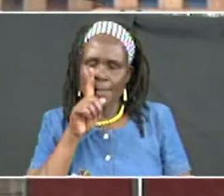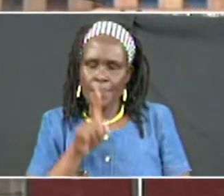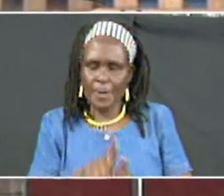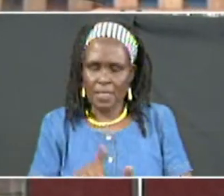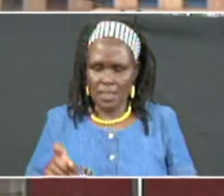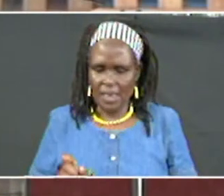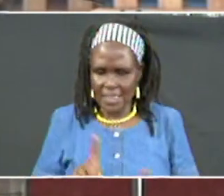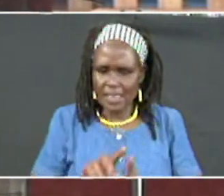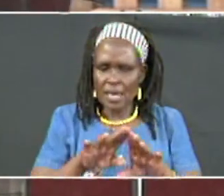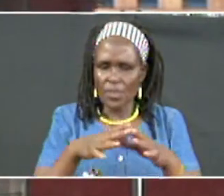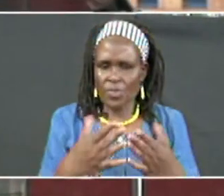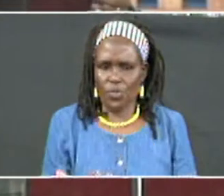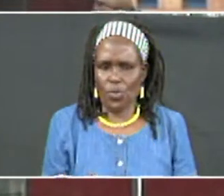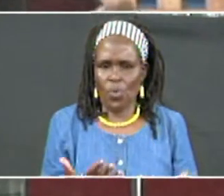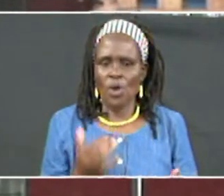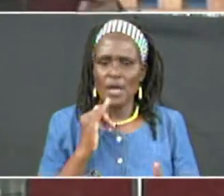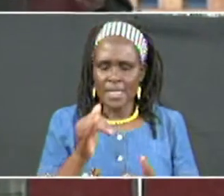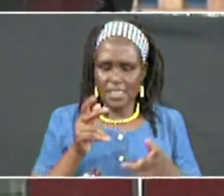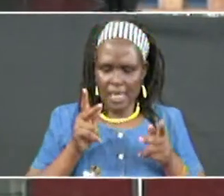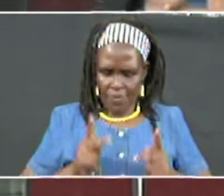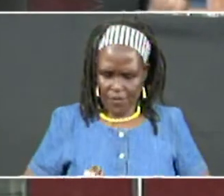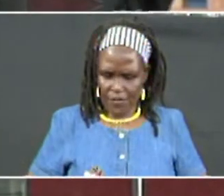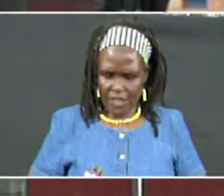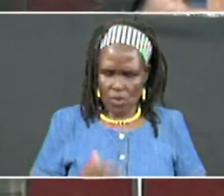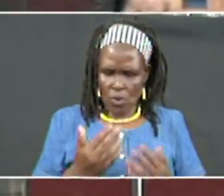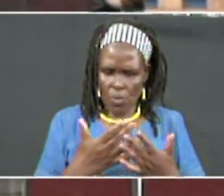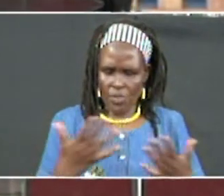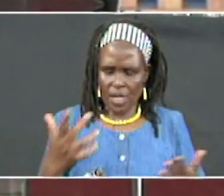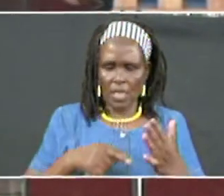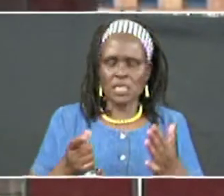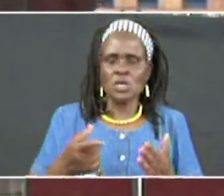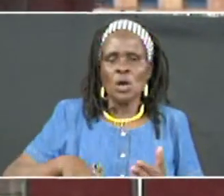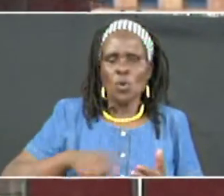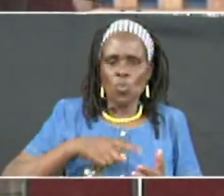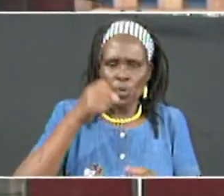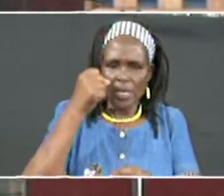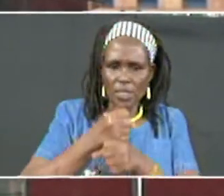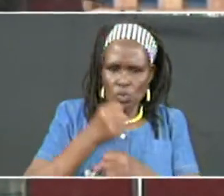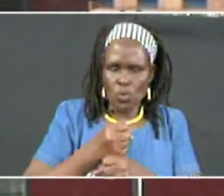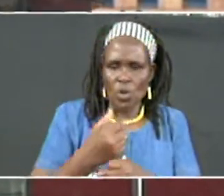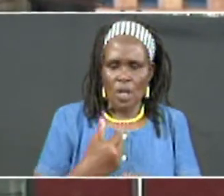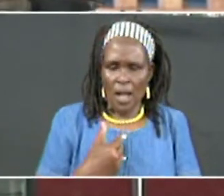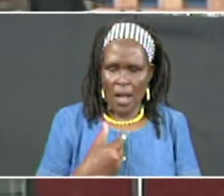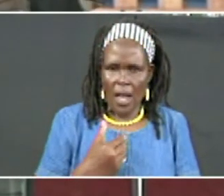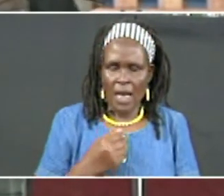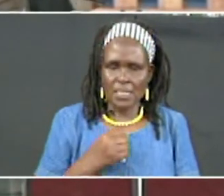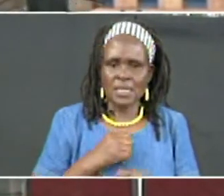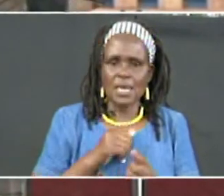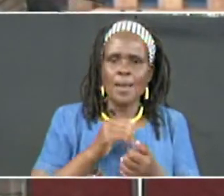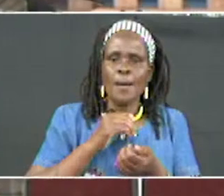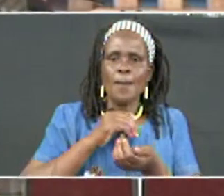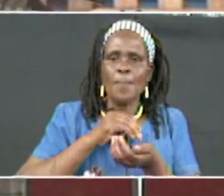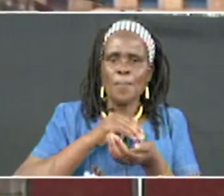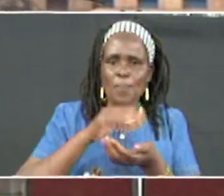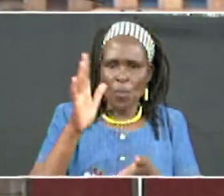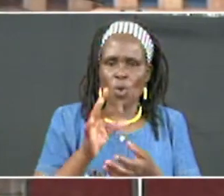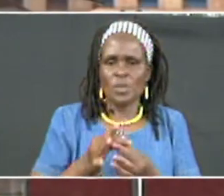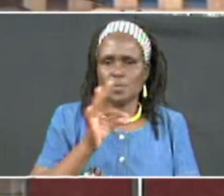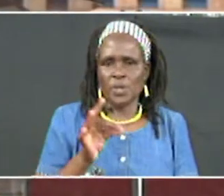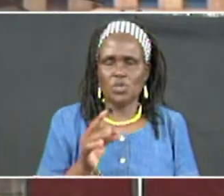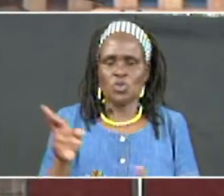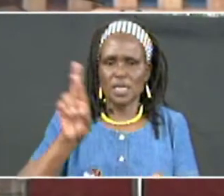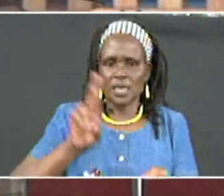though, is a physical thing that we do, has far much more spiritual